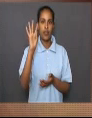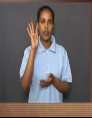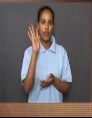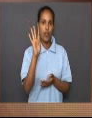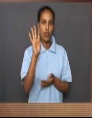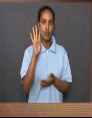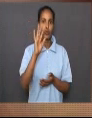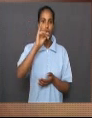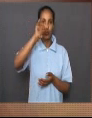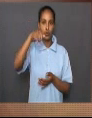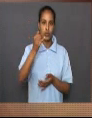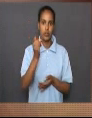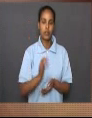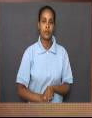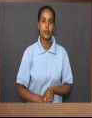4.184 joules.